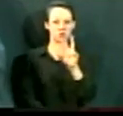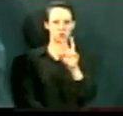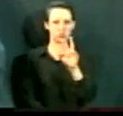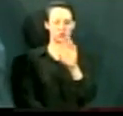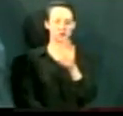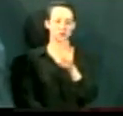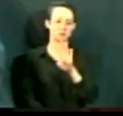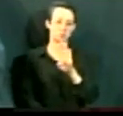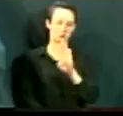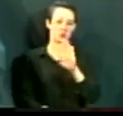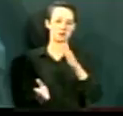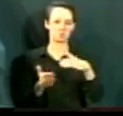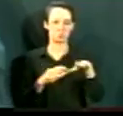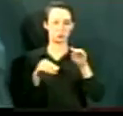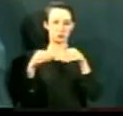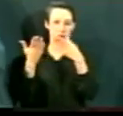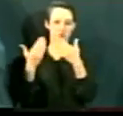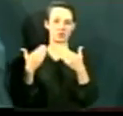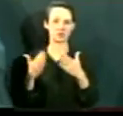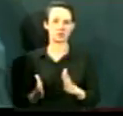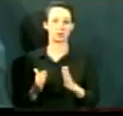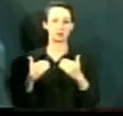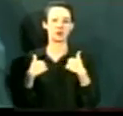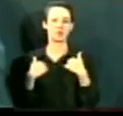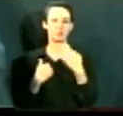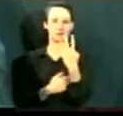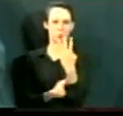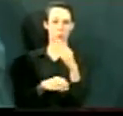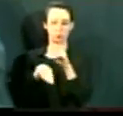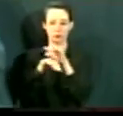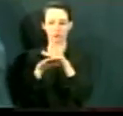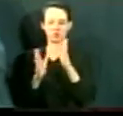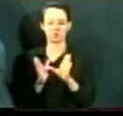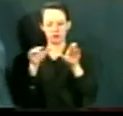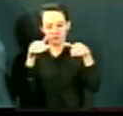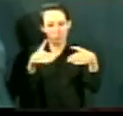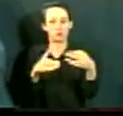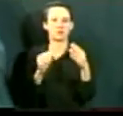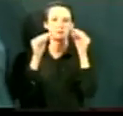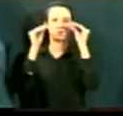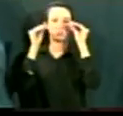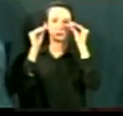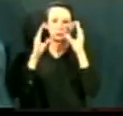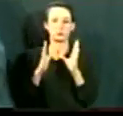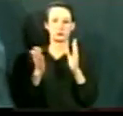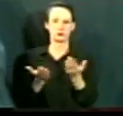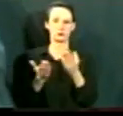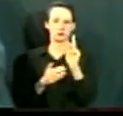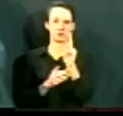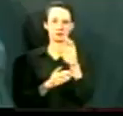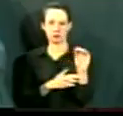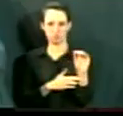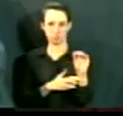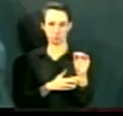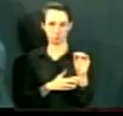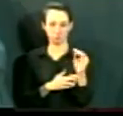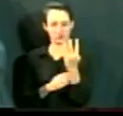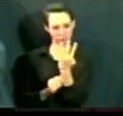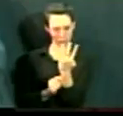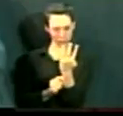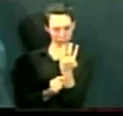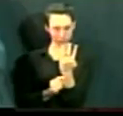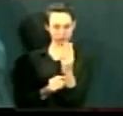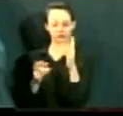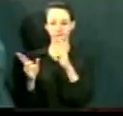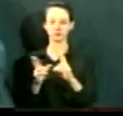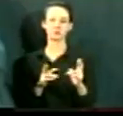providers, there are 4 advisors just focused on Knox County teachers, ready and willing to give